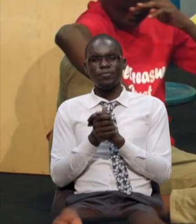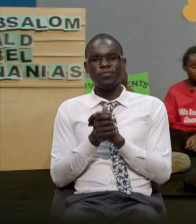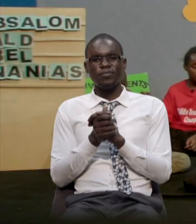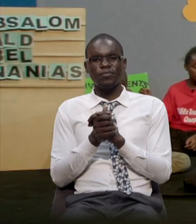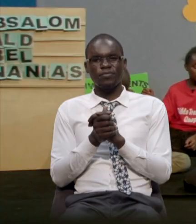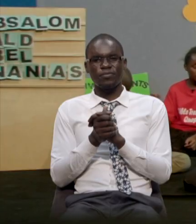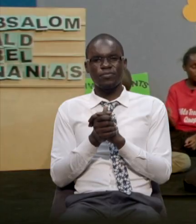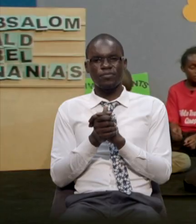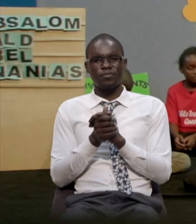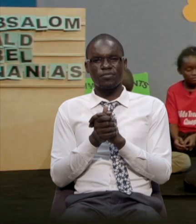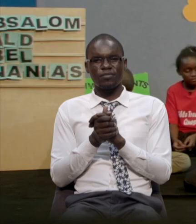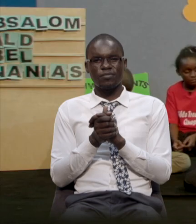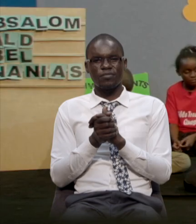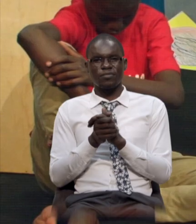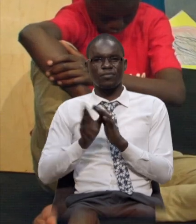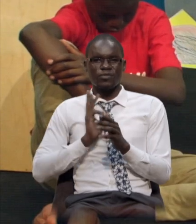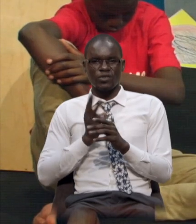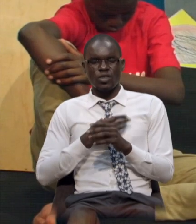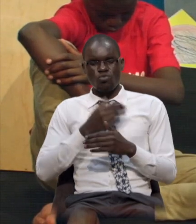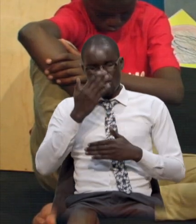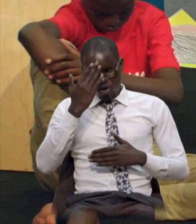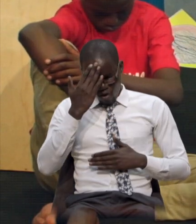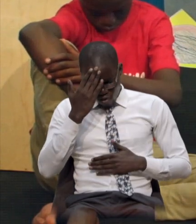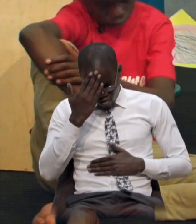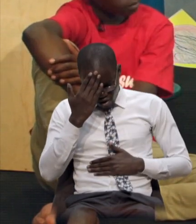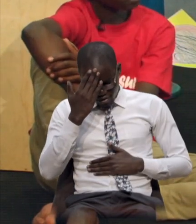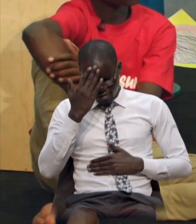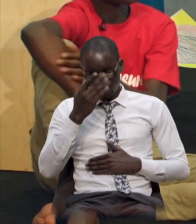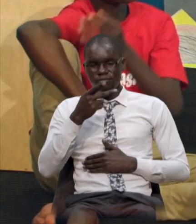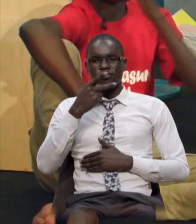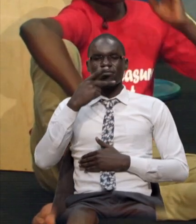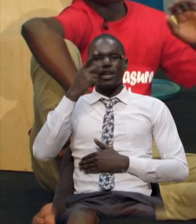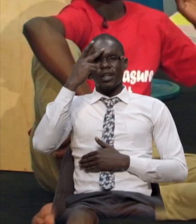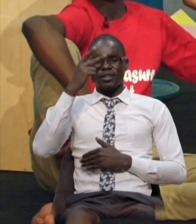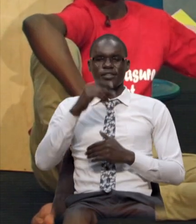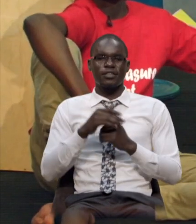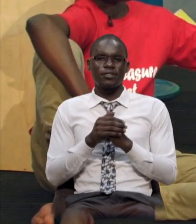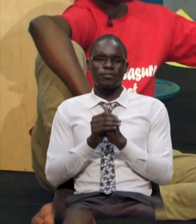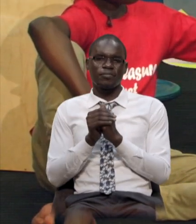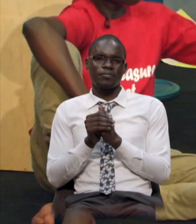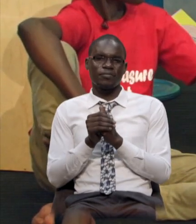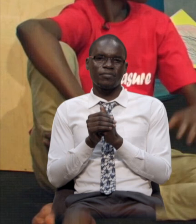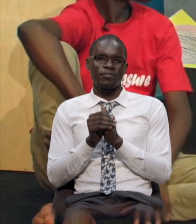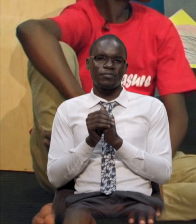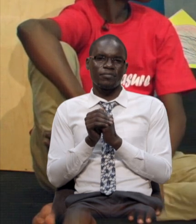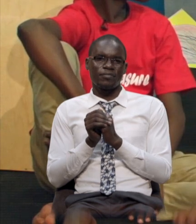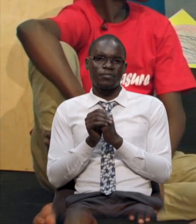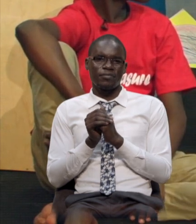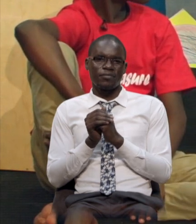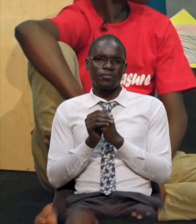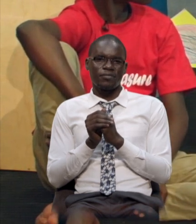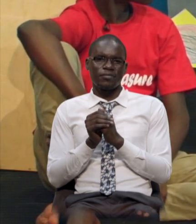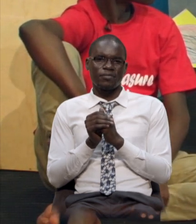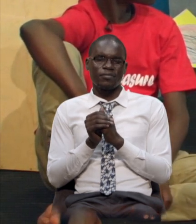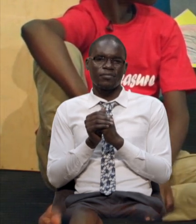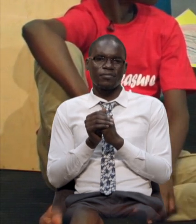Mary? You have learned that you should honor your parents. We should always honor our parents. Angel? We should respect people